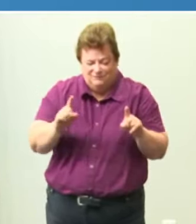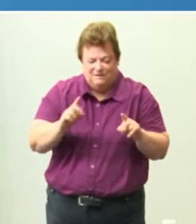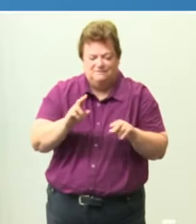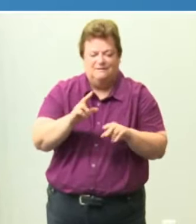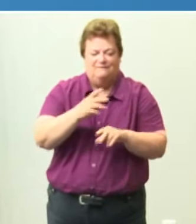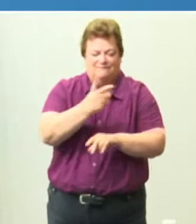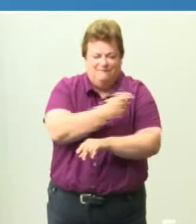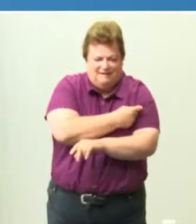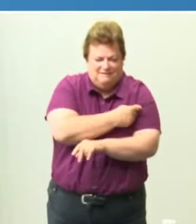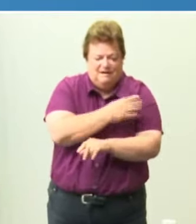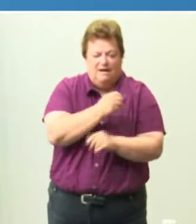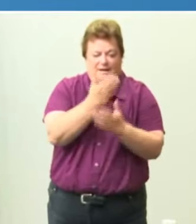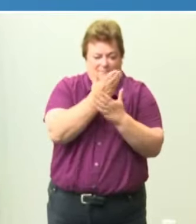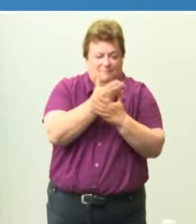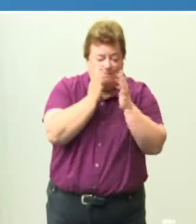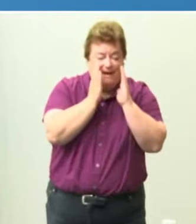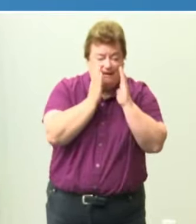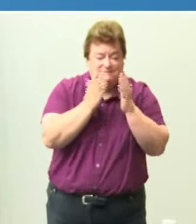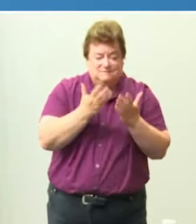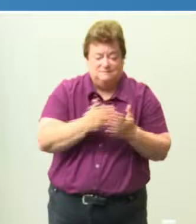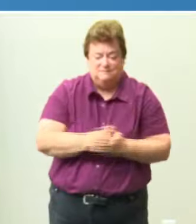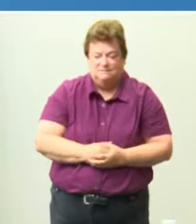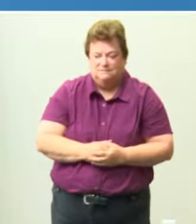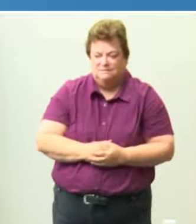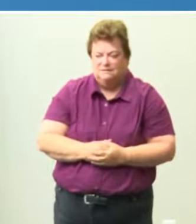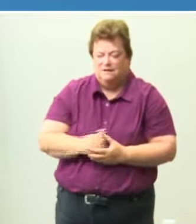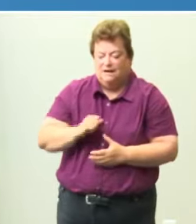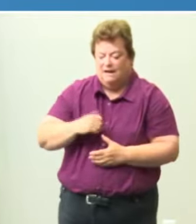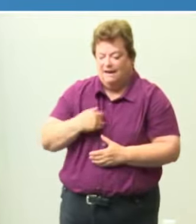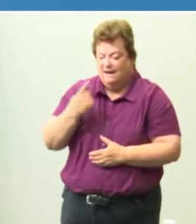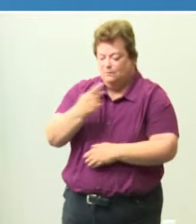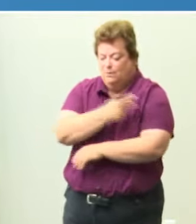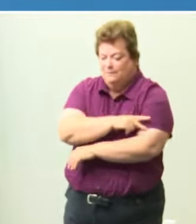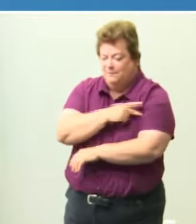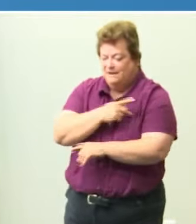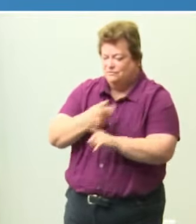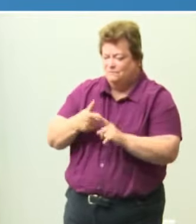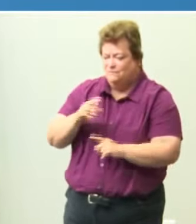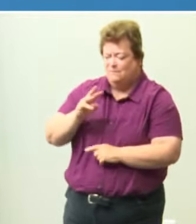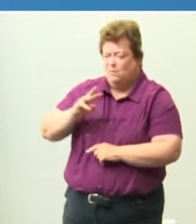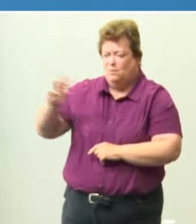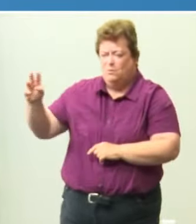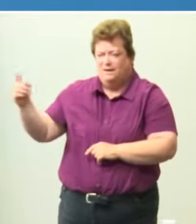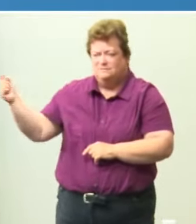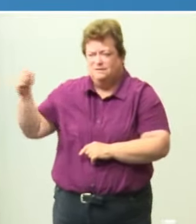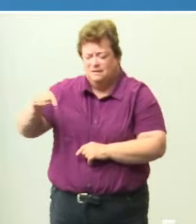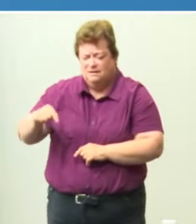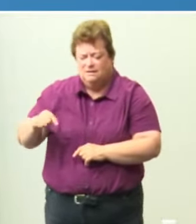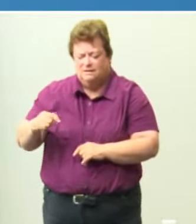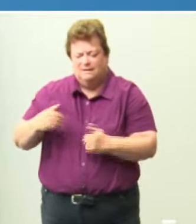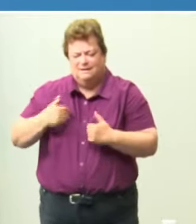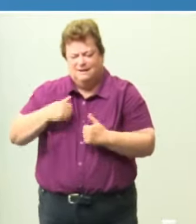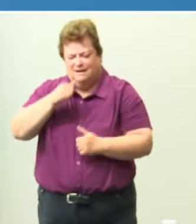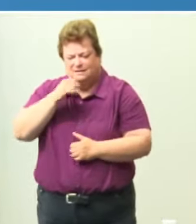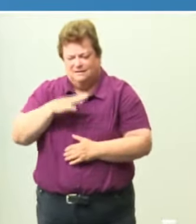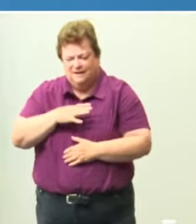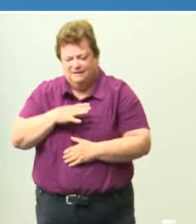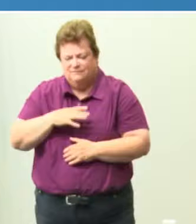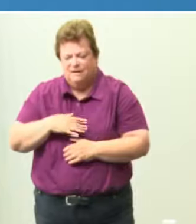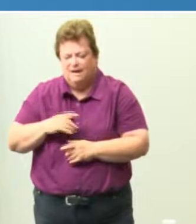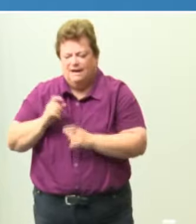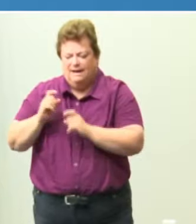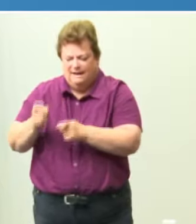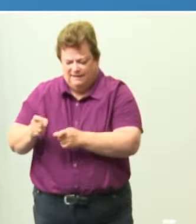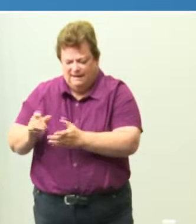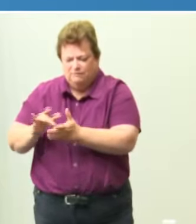getting vaccinated. None of them. I had a patient from out west who was given, a young lady, given ivermectin for